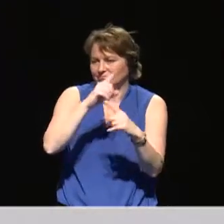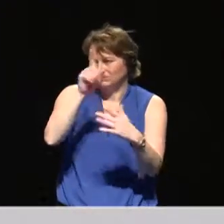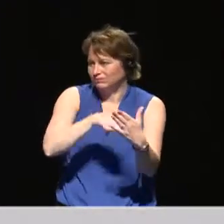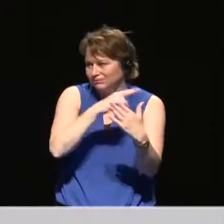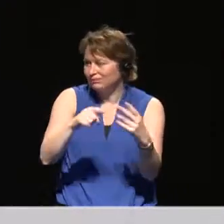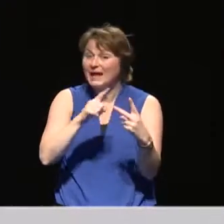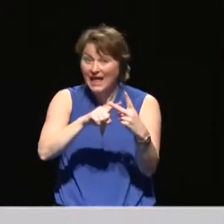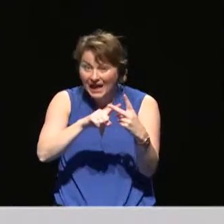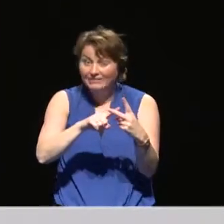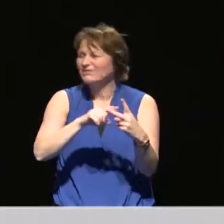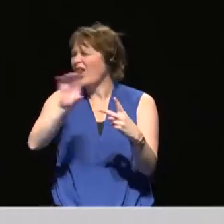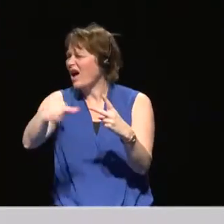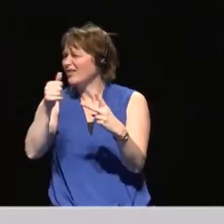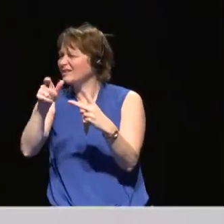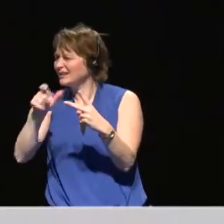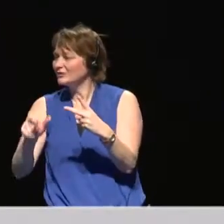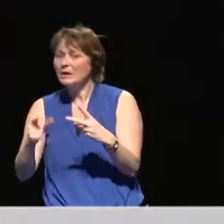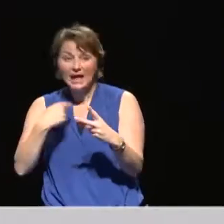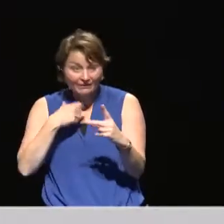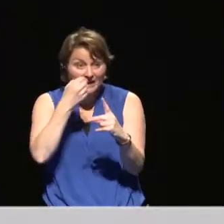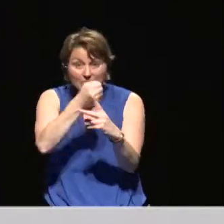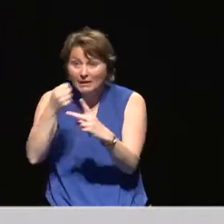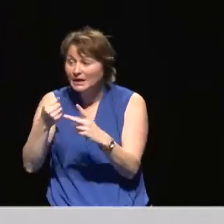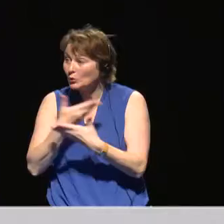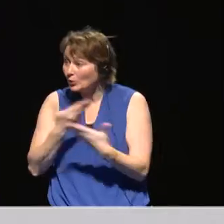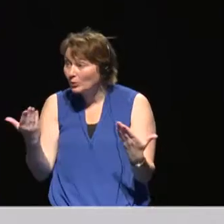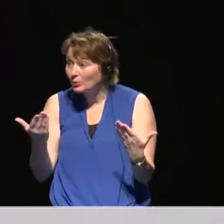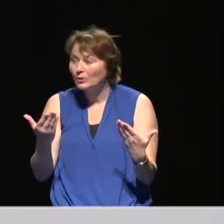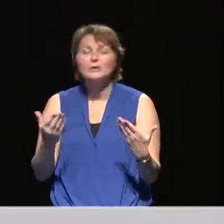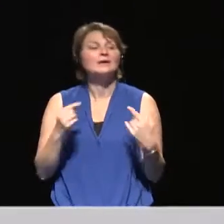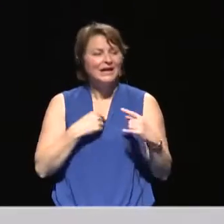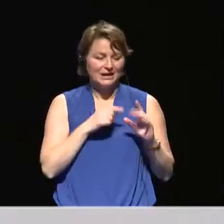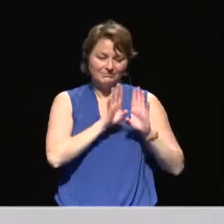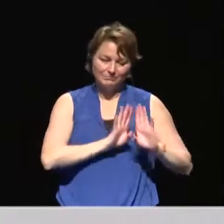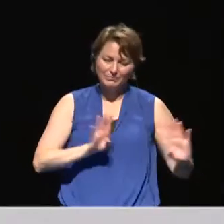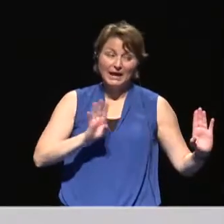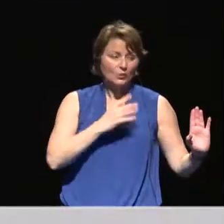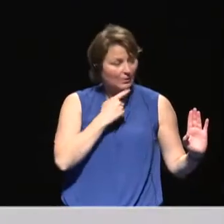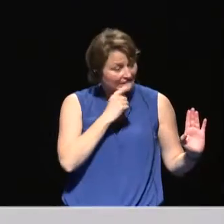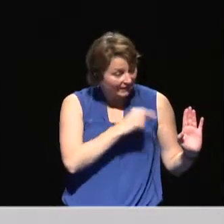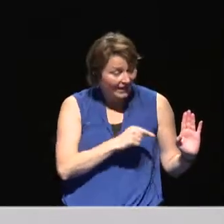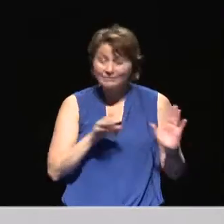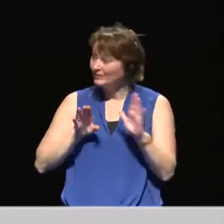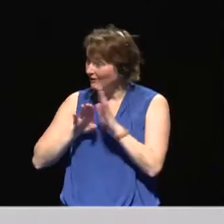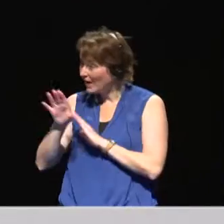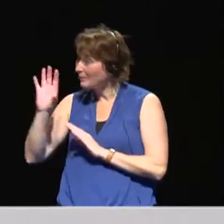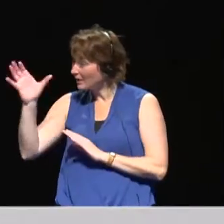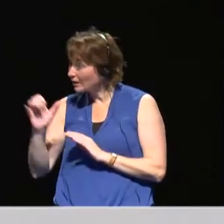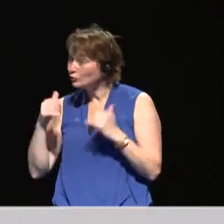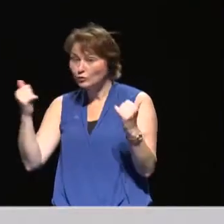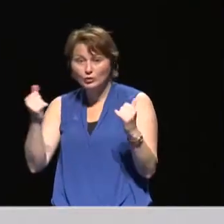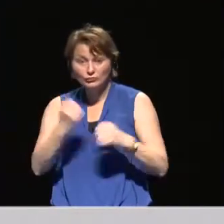have an impact, would I ask to our panelists today? And are developing countries well represented here? Because it's, of course,